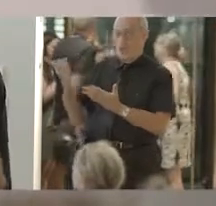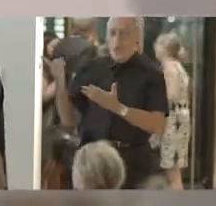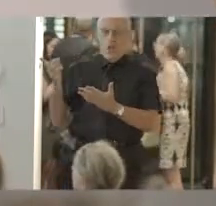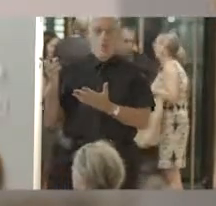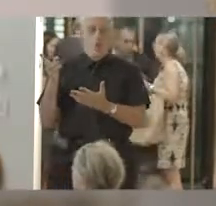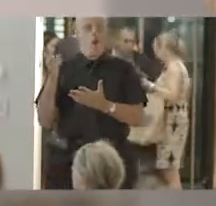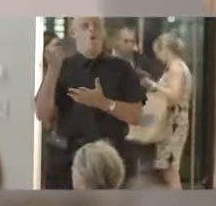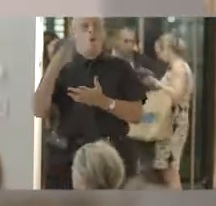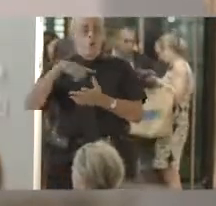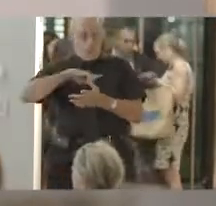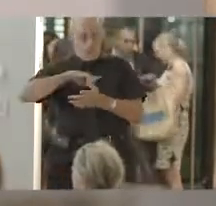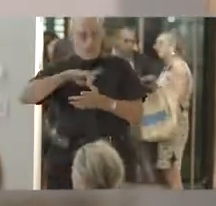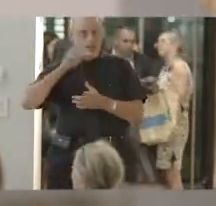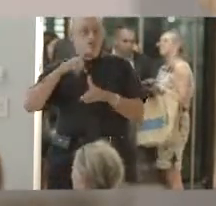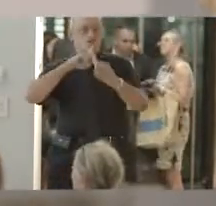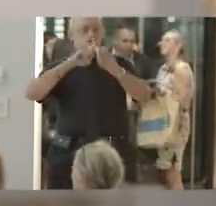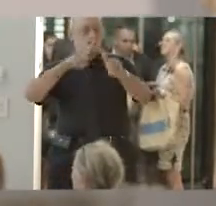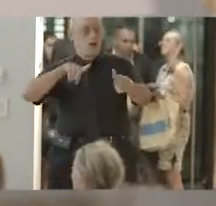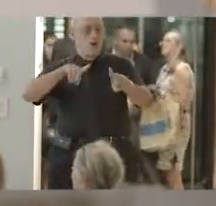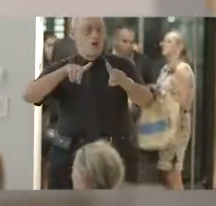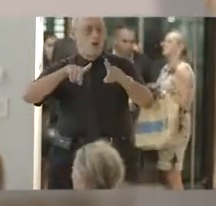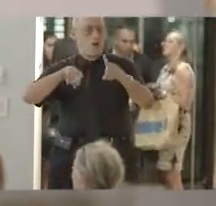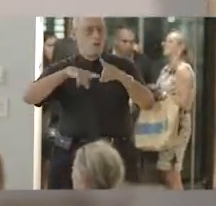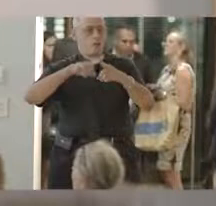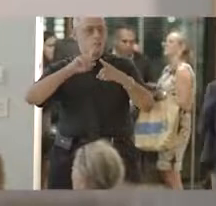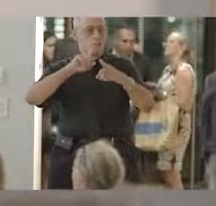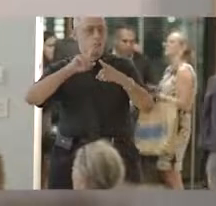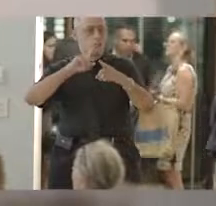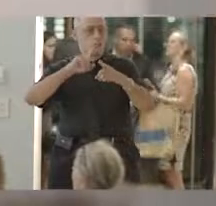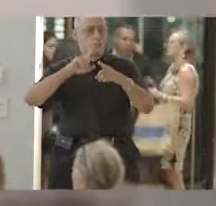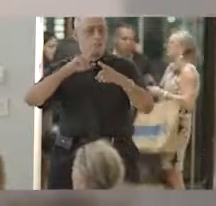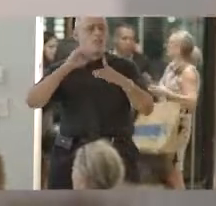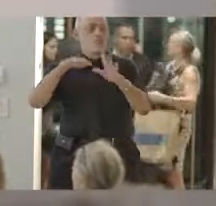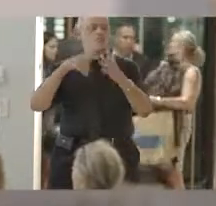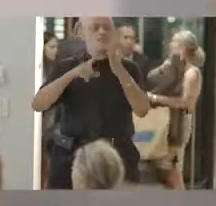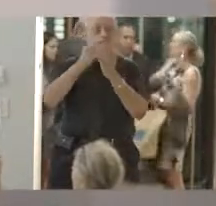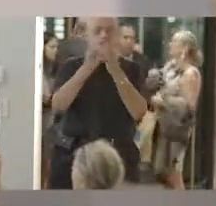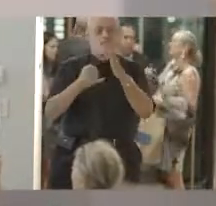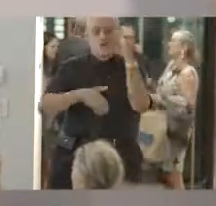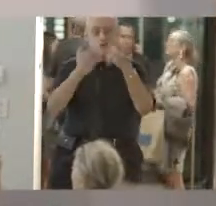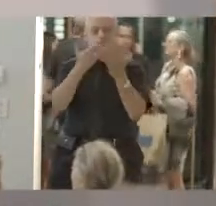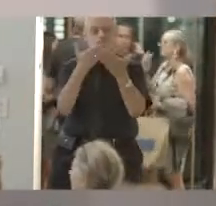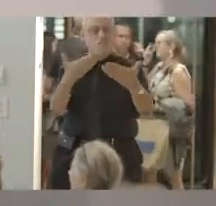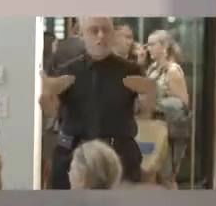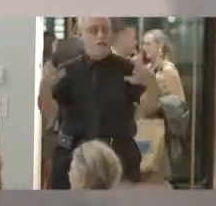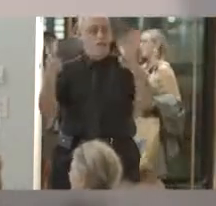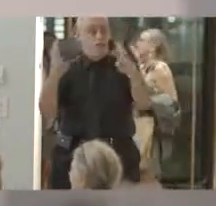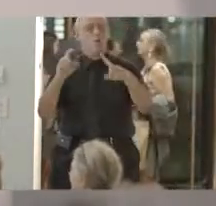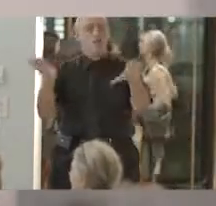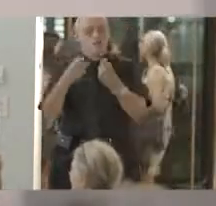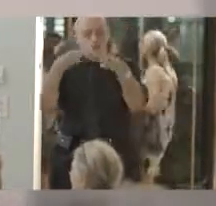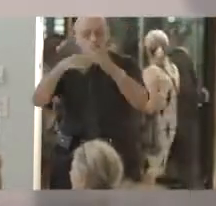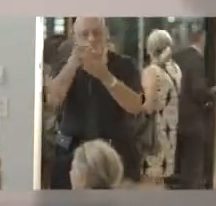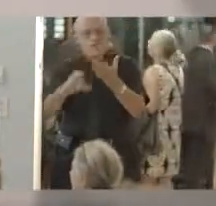something that we would have to respond to when we, that's a design process thing. And, we'll be active doing